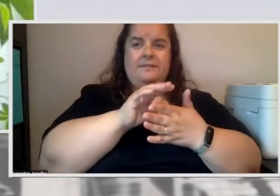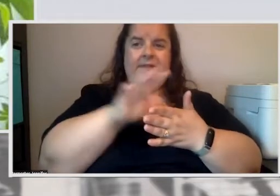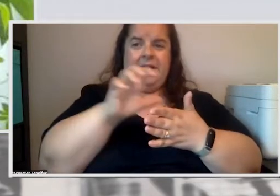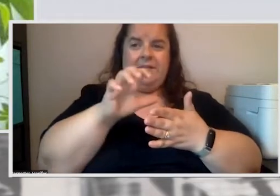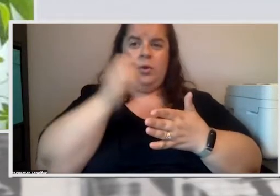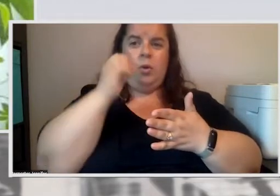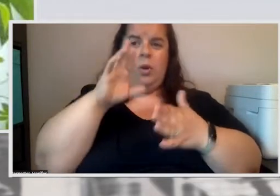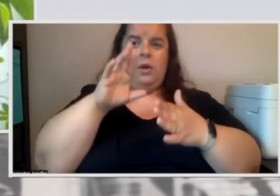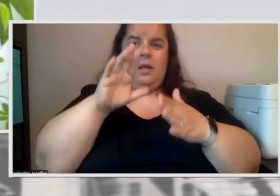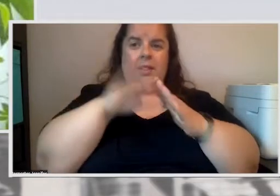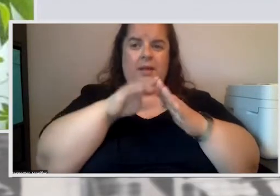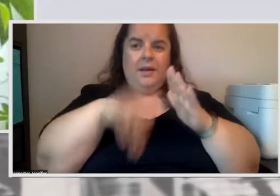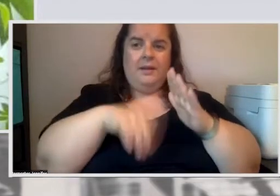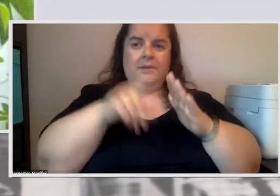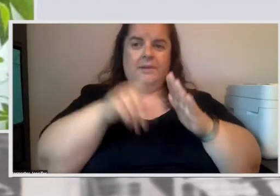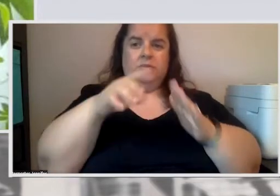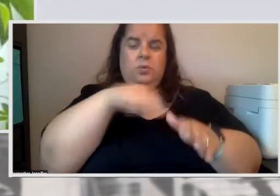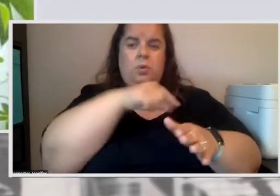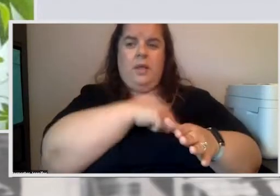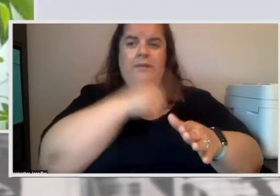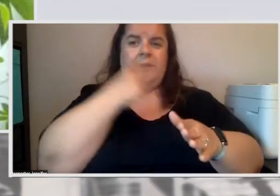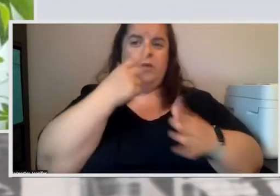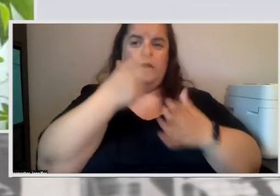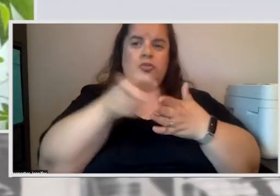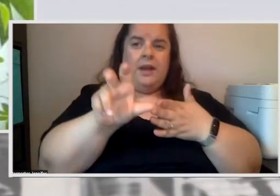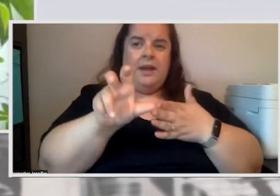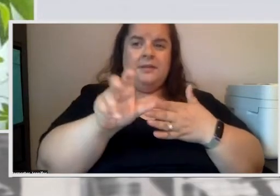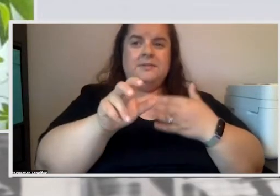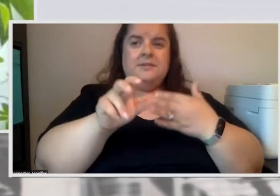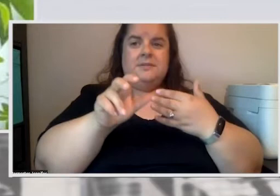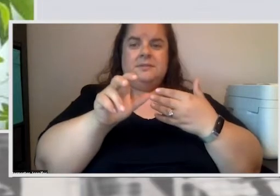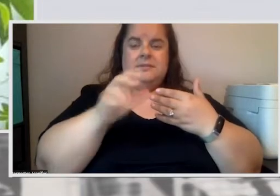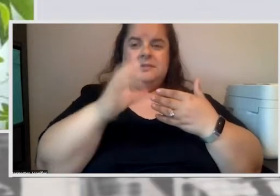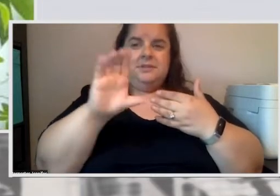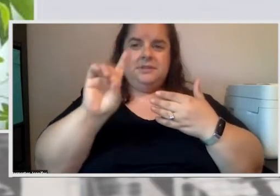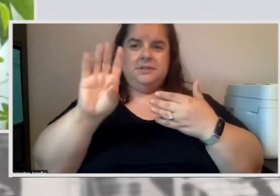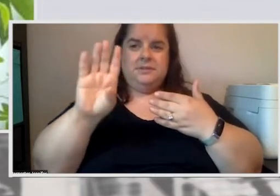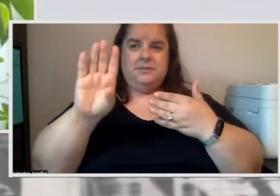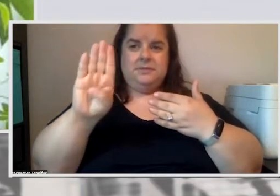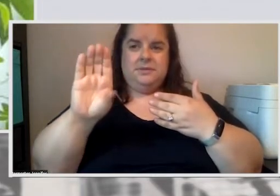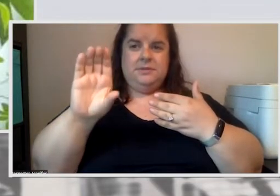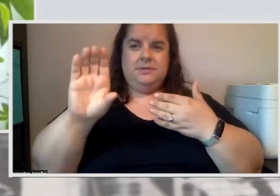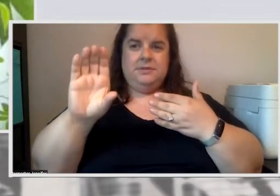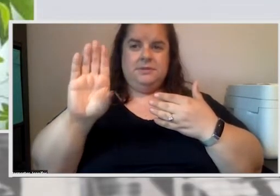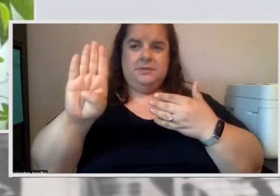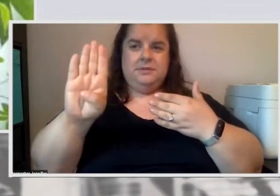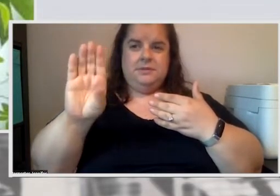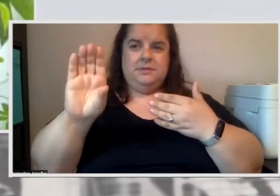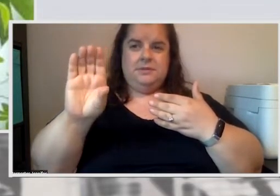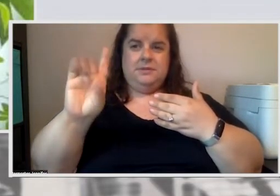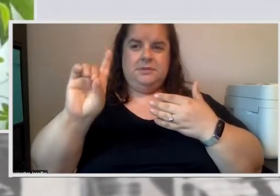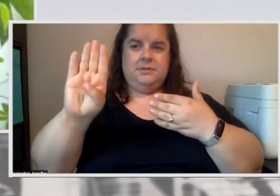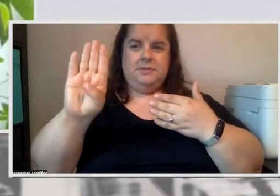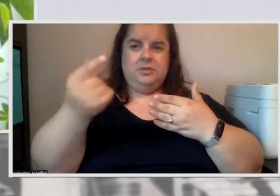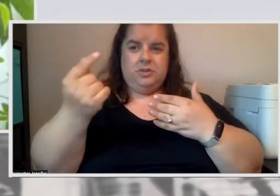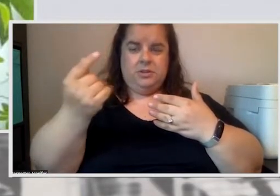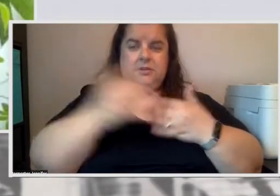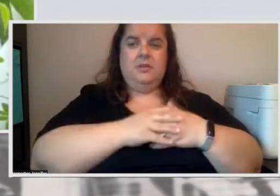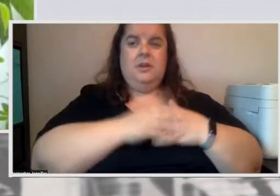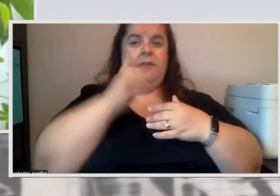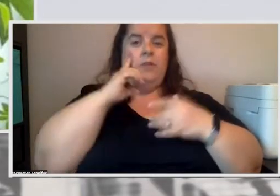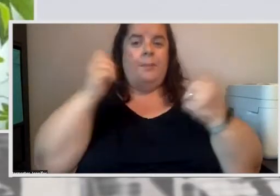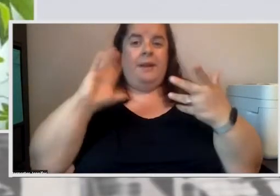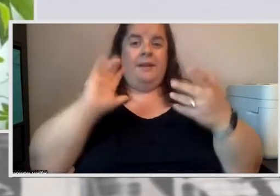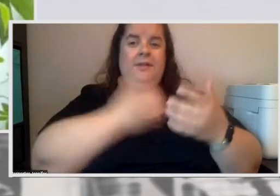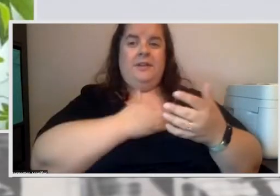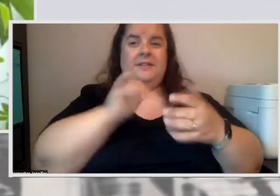qualify for community development block grants as a client of a lot of our public services. So I think for a lot of us, that's a huge part of our